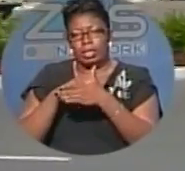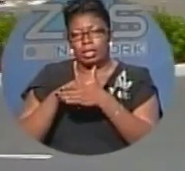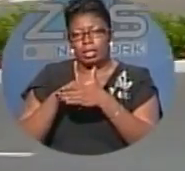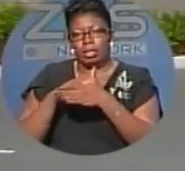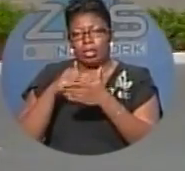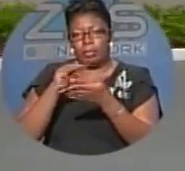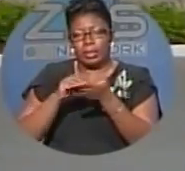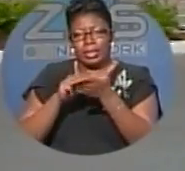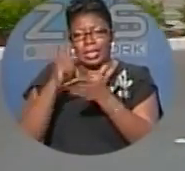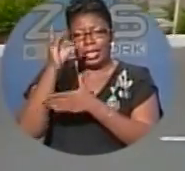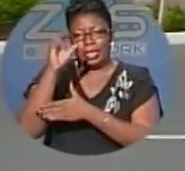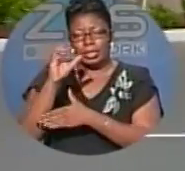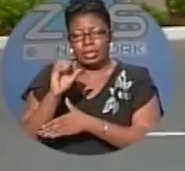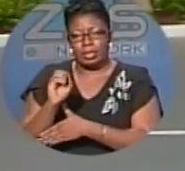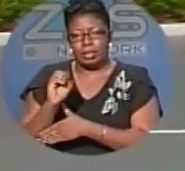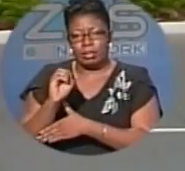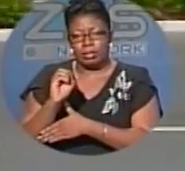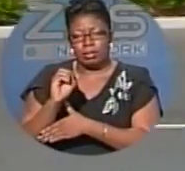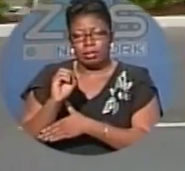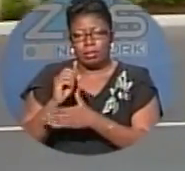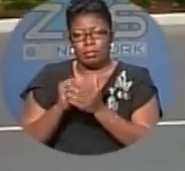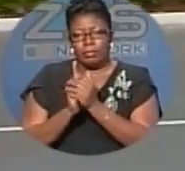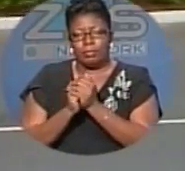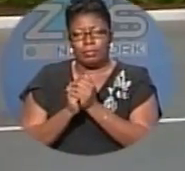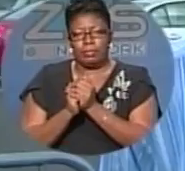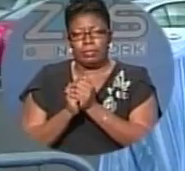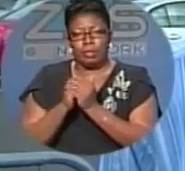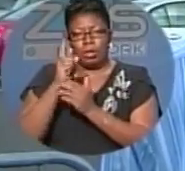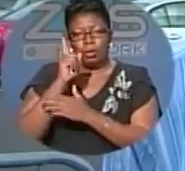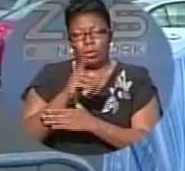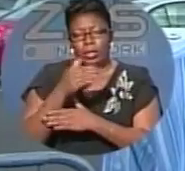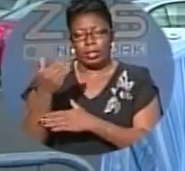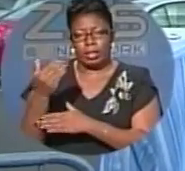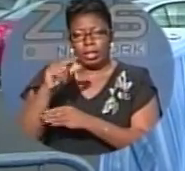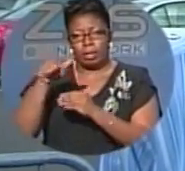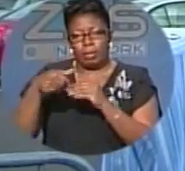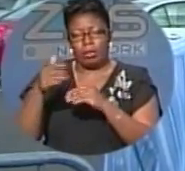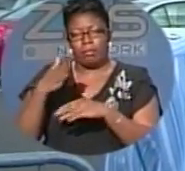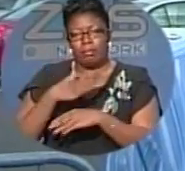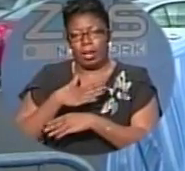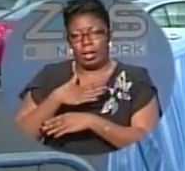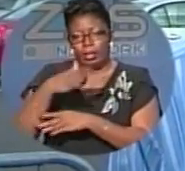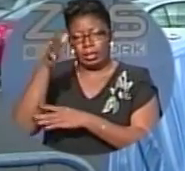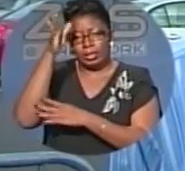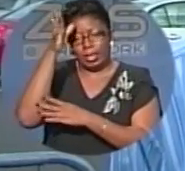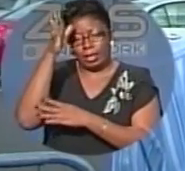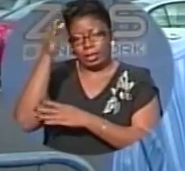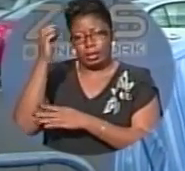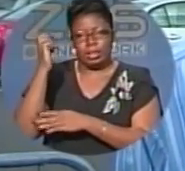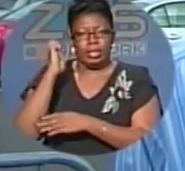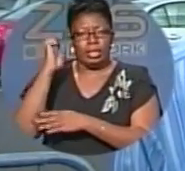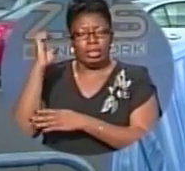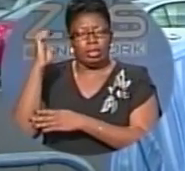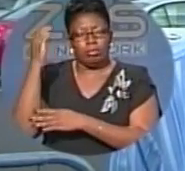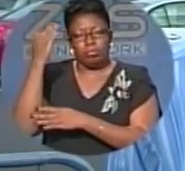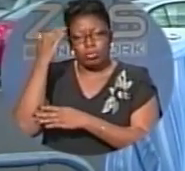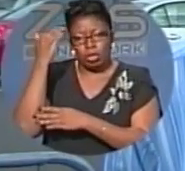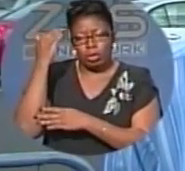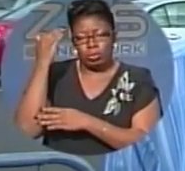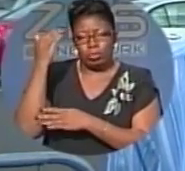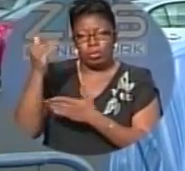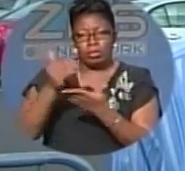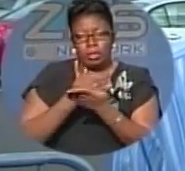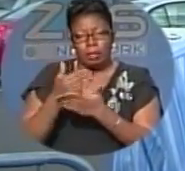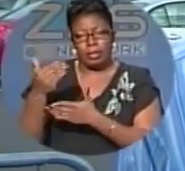The dream now is for a thriving investment. One thing about my dad was he knew